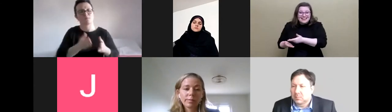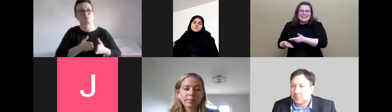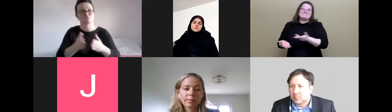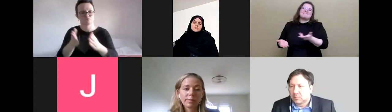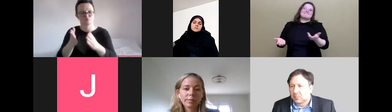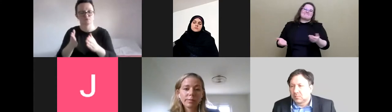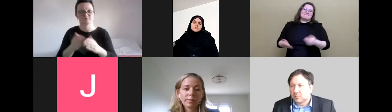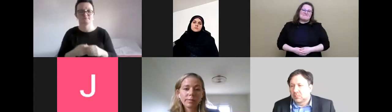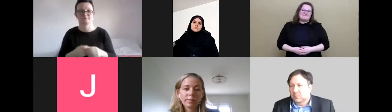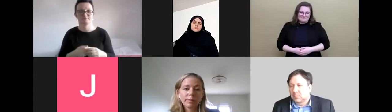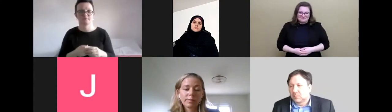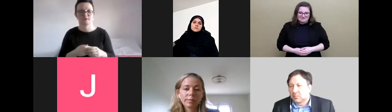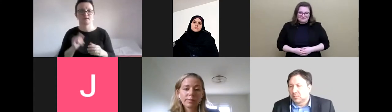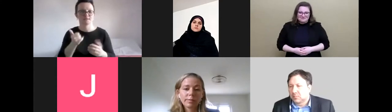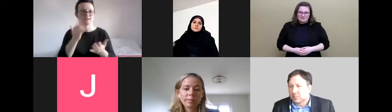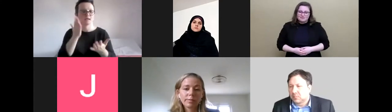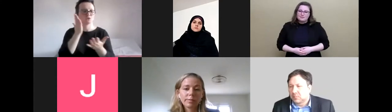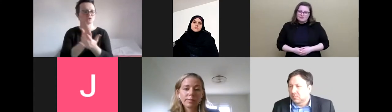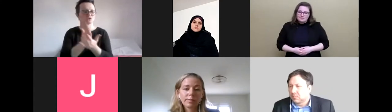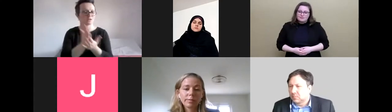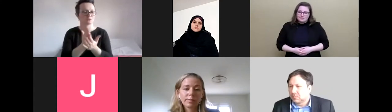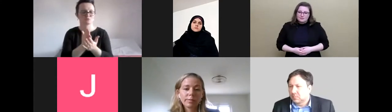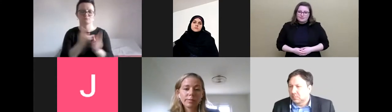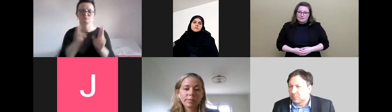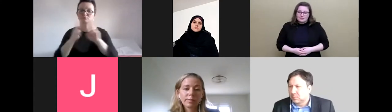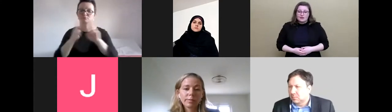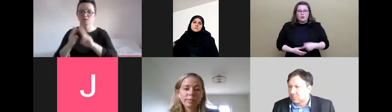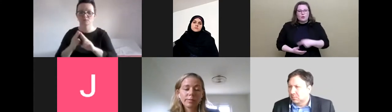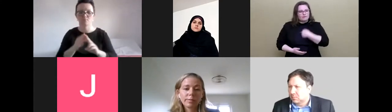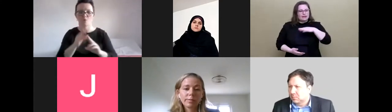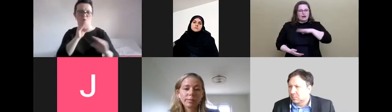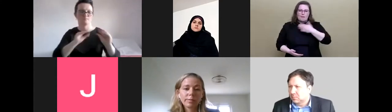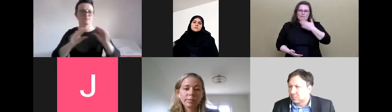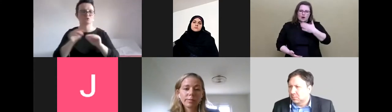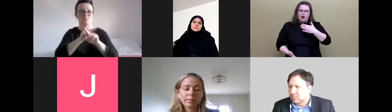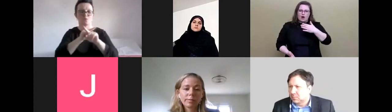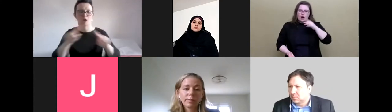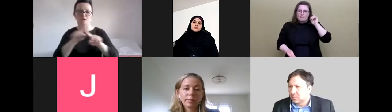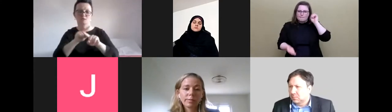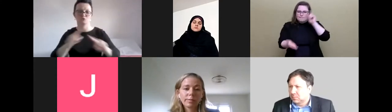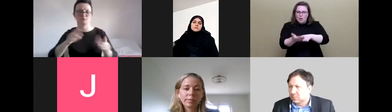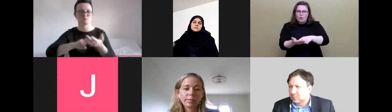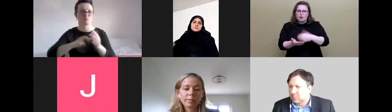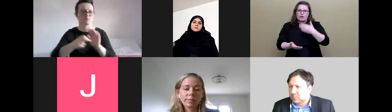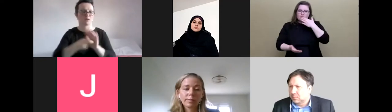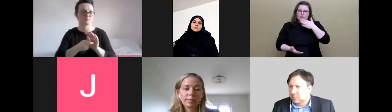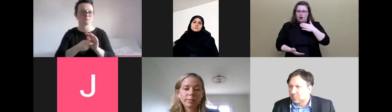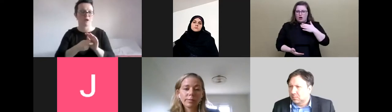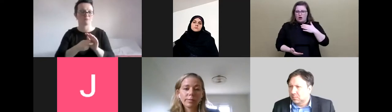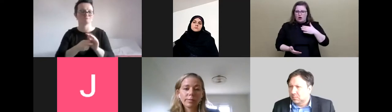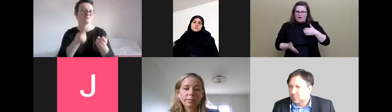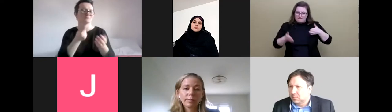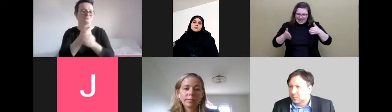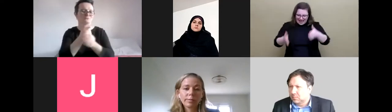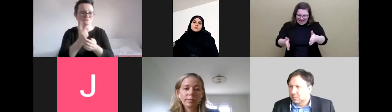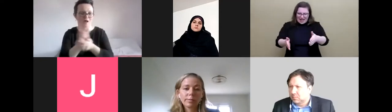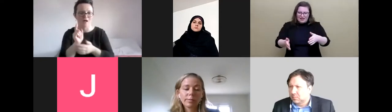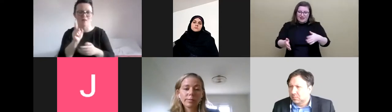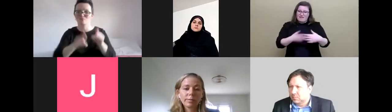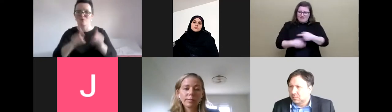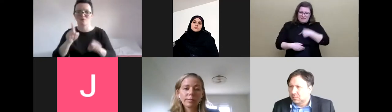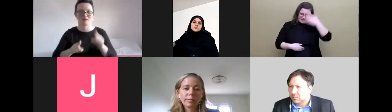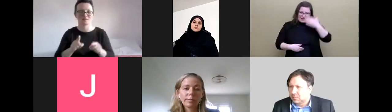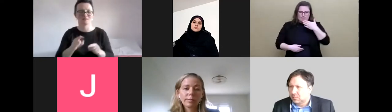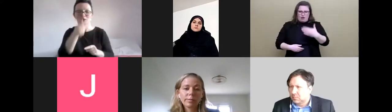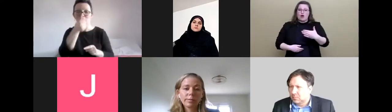And also what tells us that we have good intentions and a good path is the fact that we meet a lot and discuss